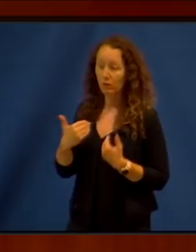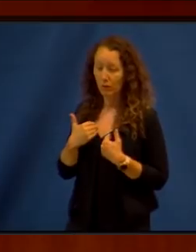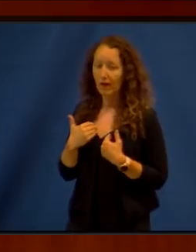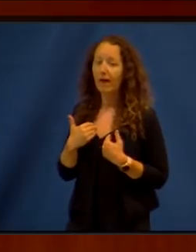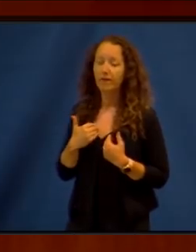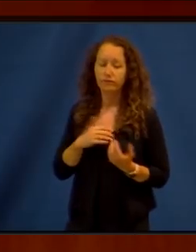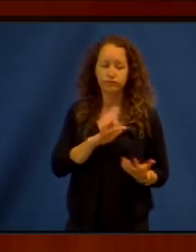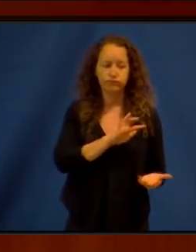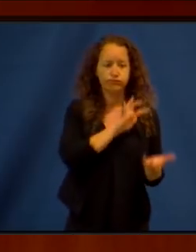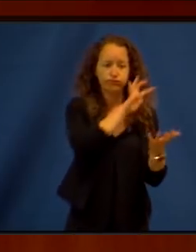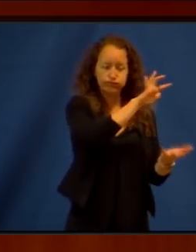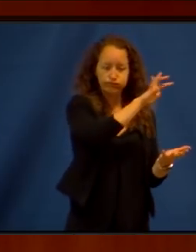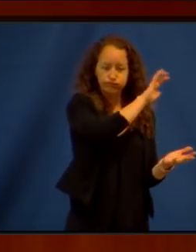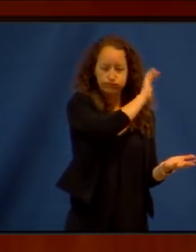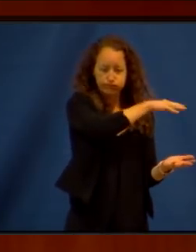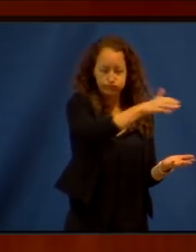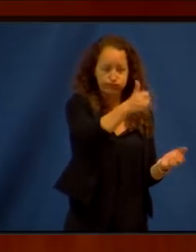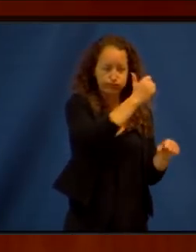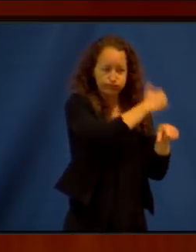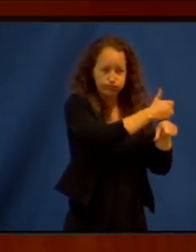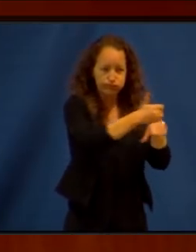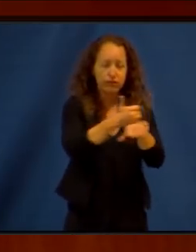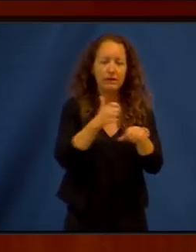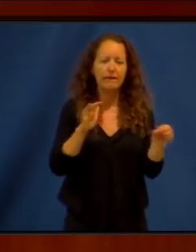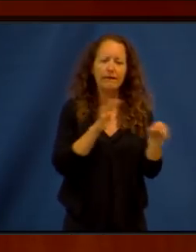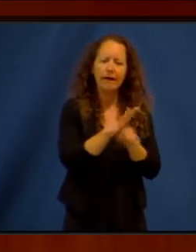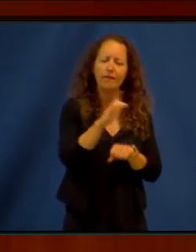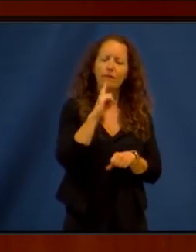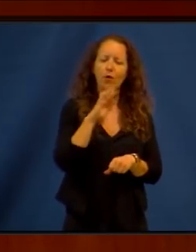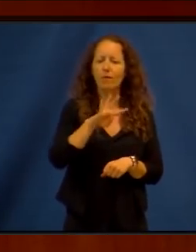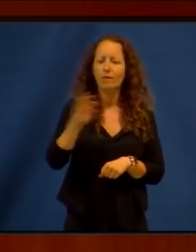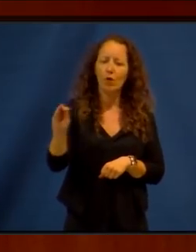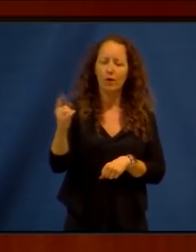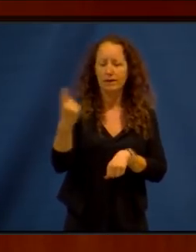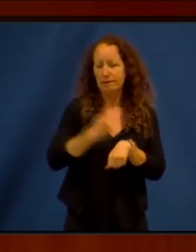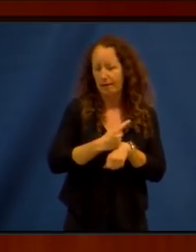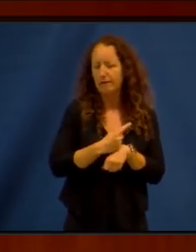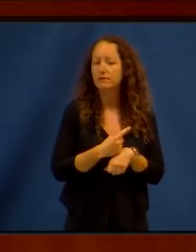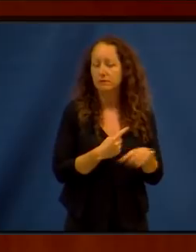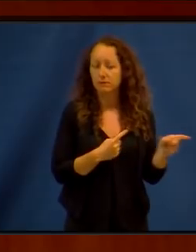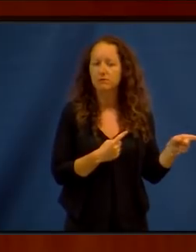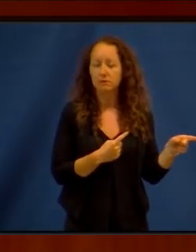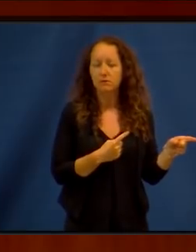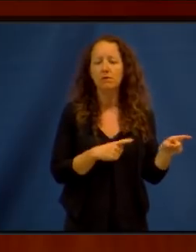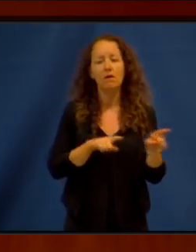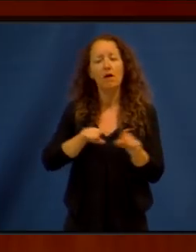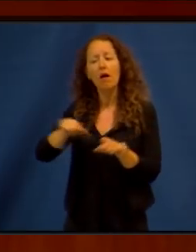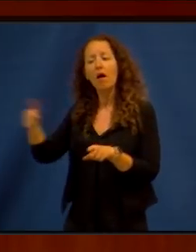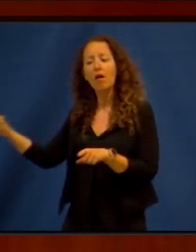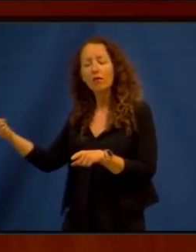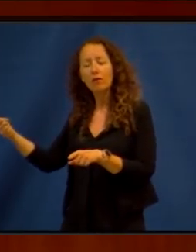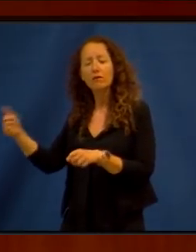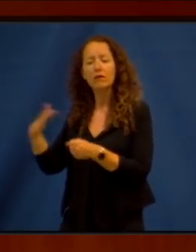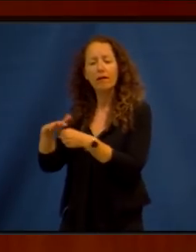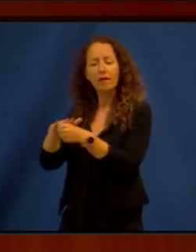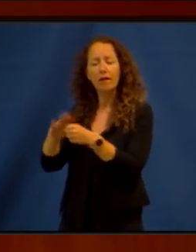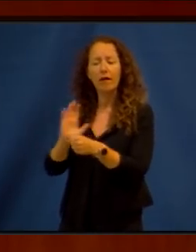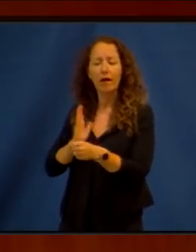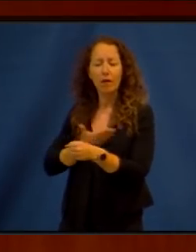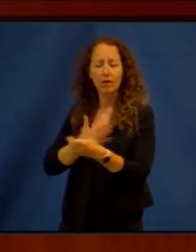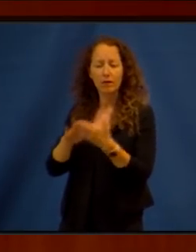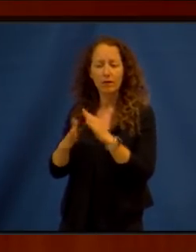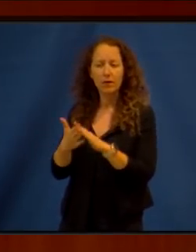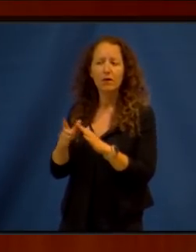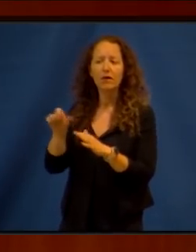protective equipment, for our facility. We also know that the other facilities in the community as well are